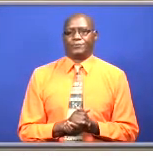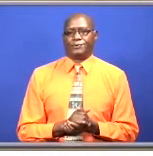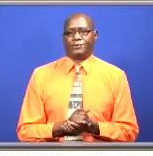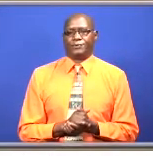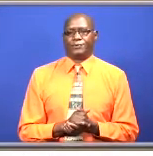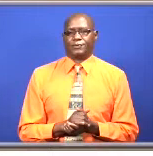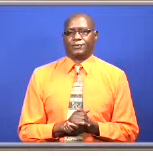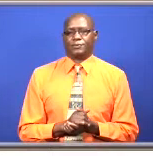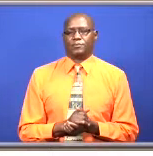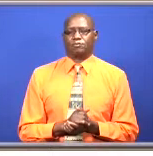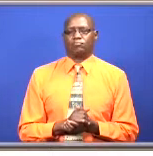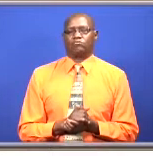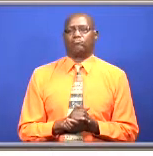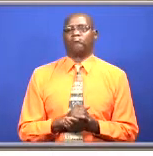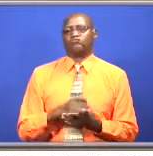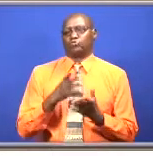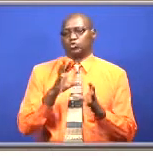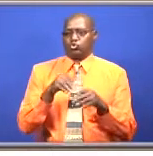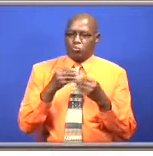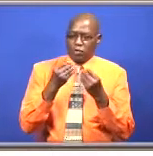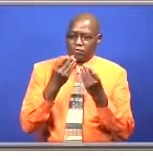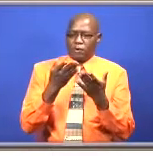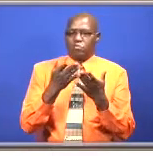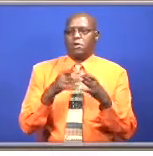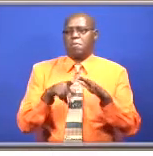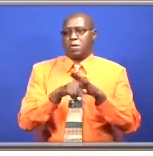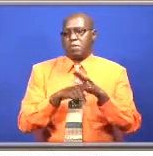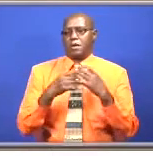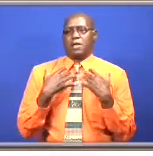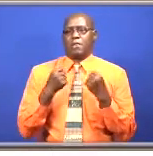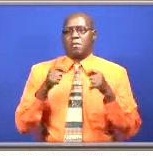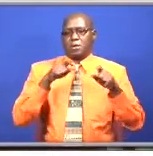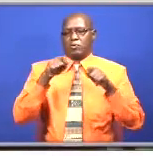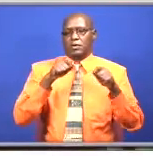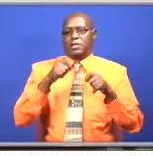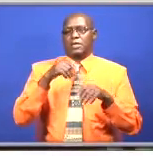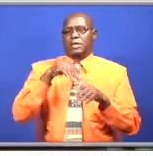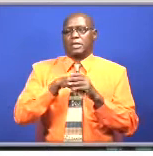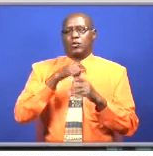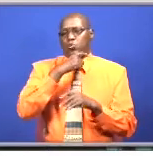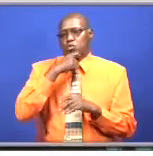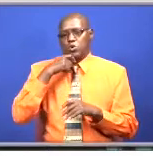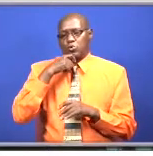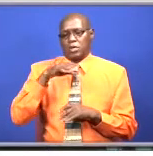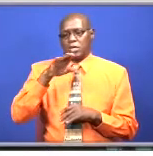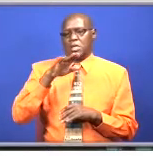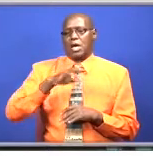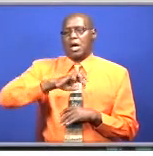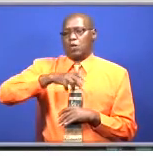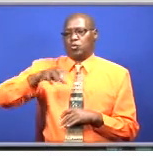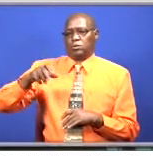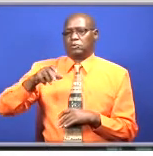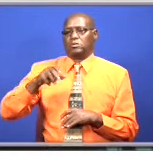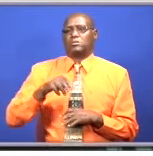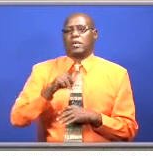In a bid to provide cushion for primary health management in drought-stricken counties, the Kenya Medical Supplies Authority,